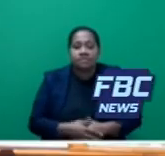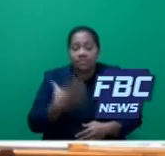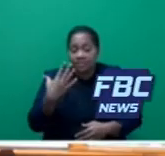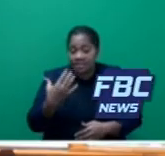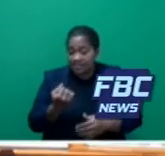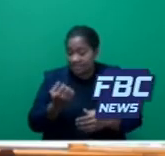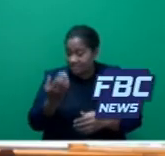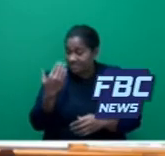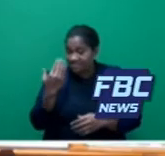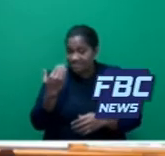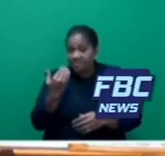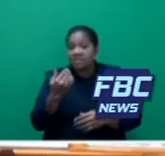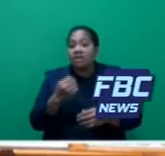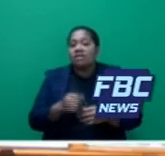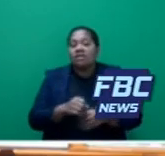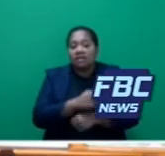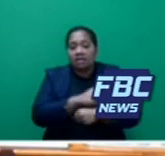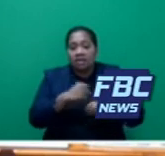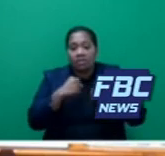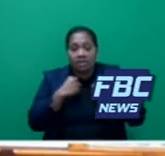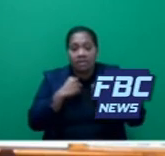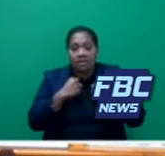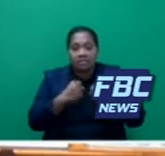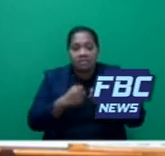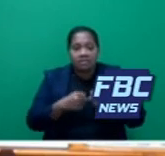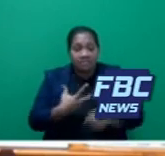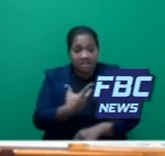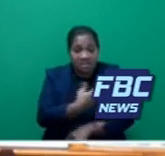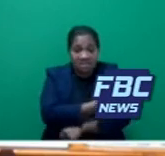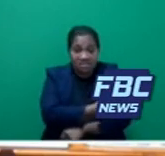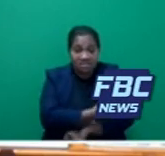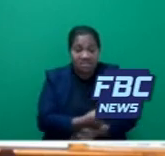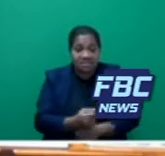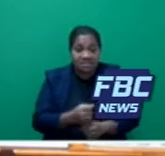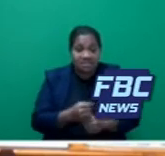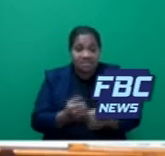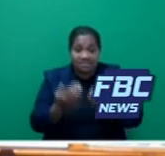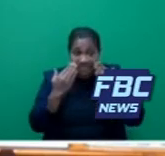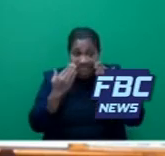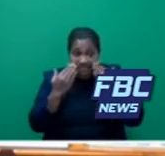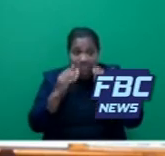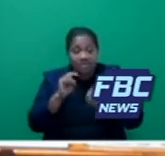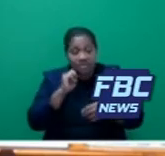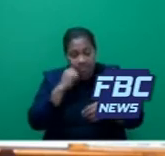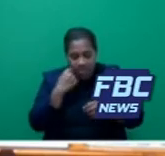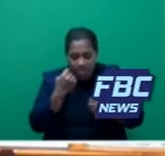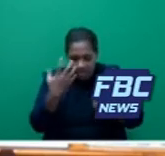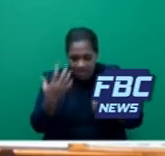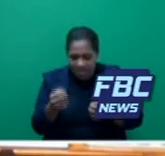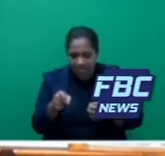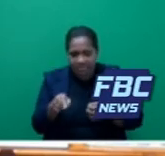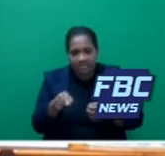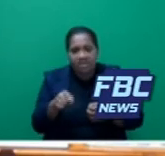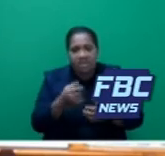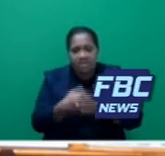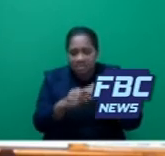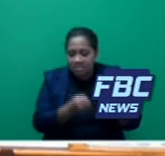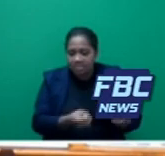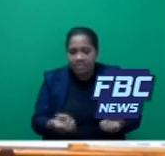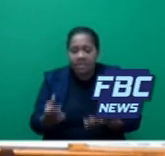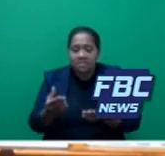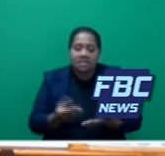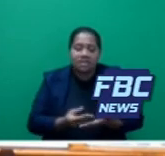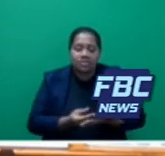Our vaccination campaign will be implemented in phases according to the schedule of vaccine supplies and deployed in order of